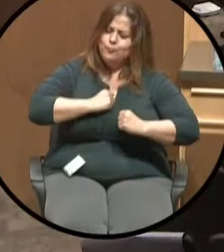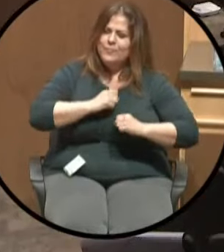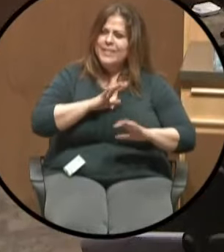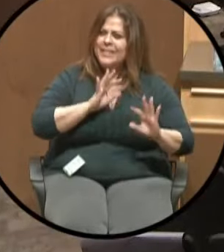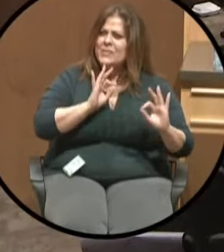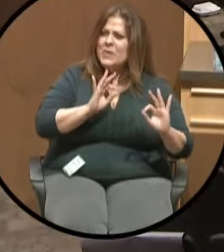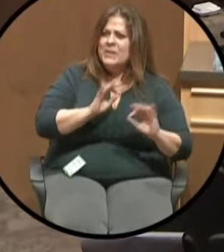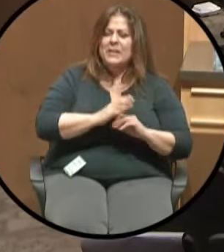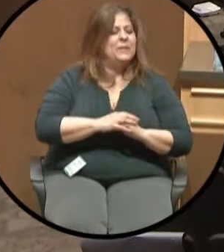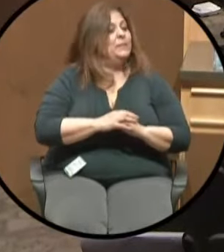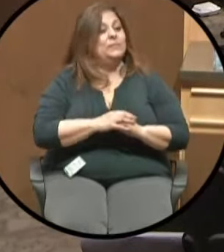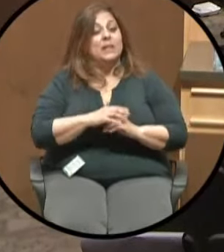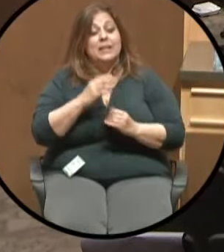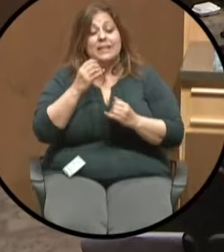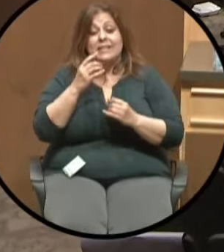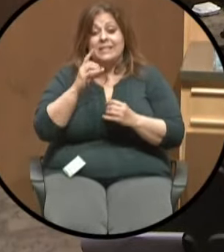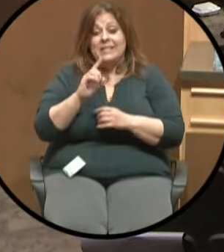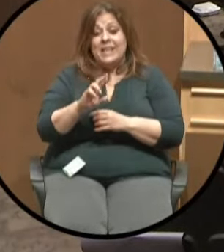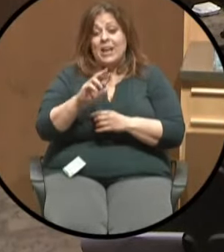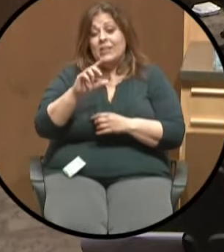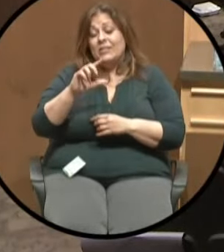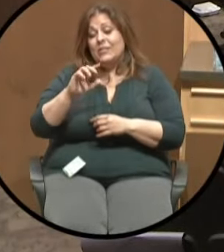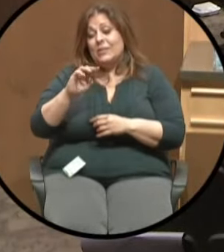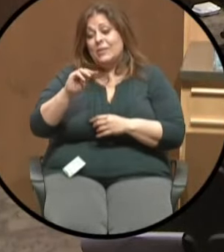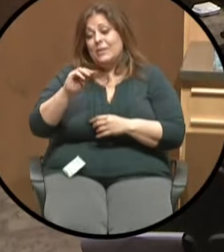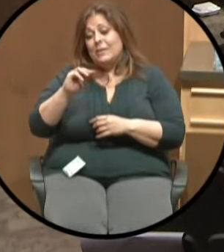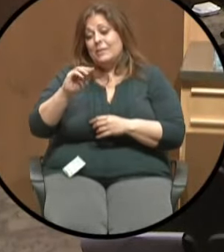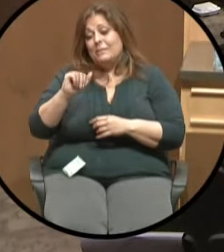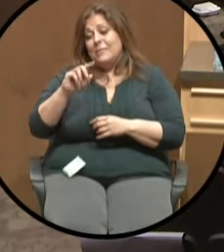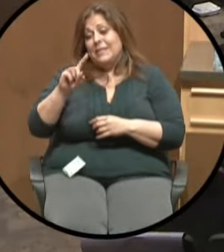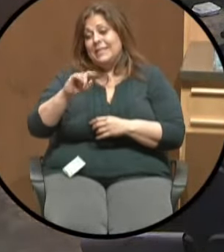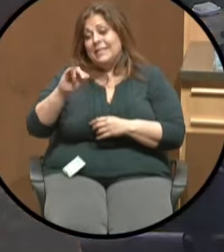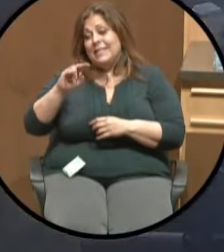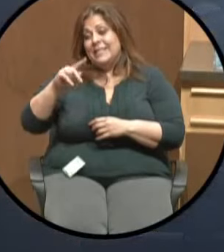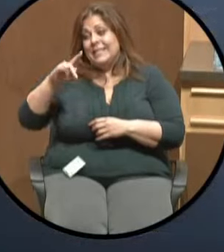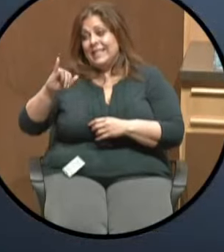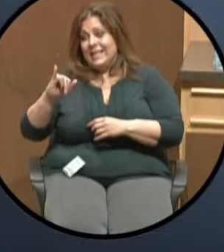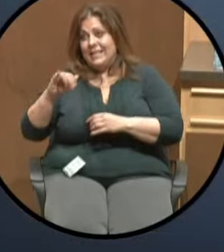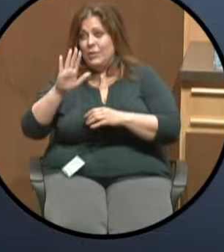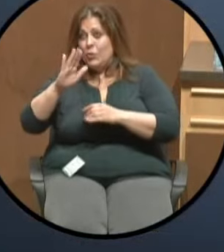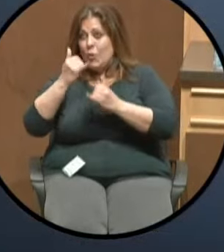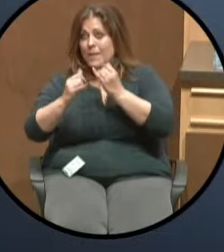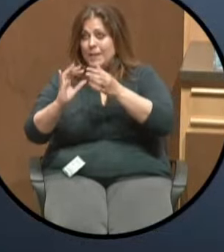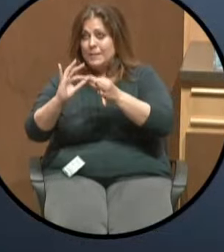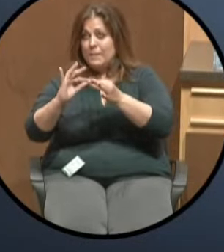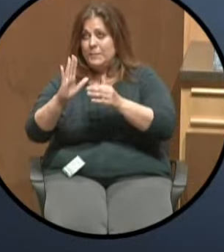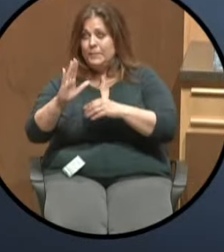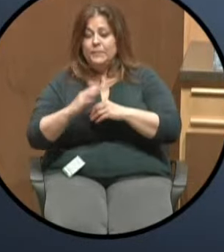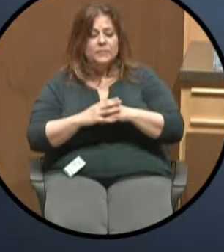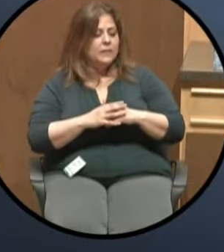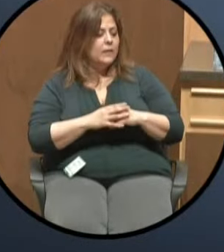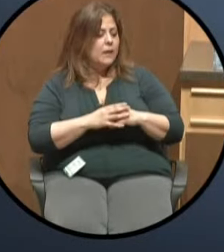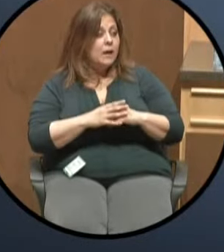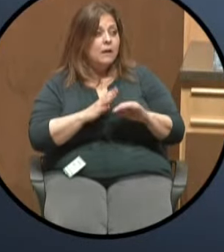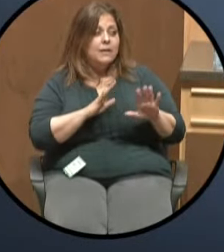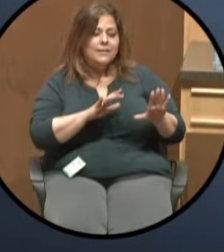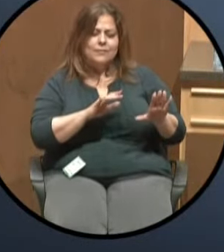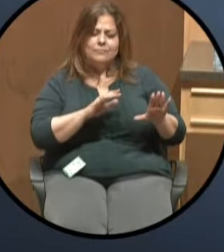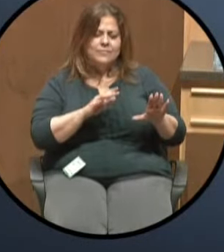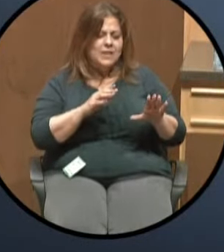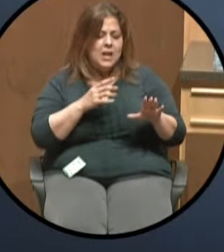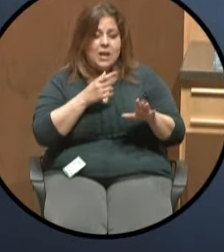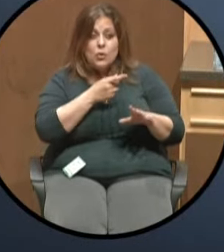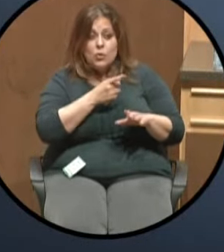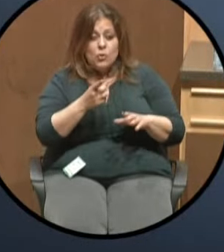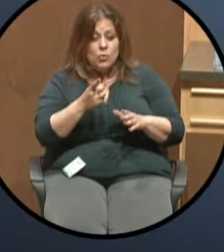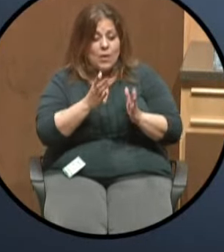Musinski, last comment. Yes, it's also been an honor for me to have been asked